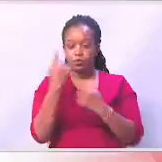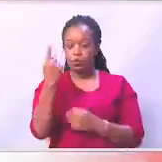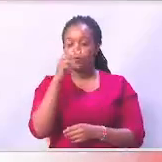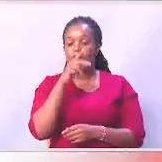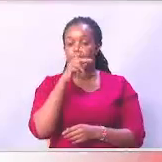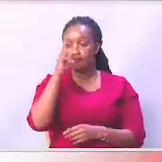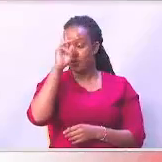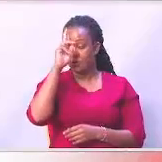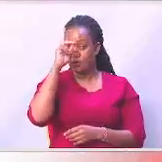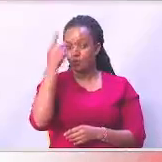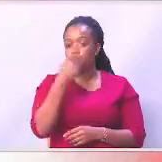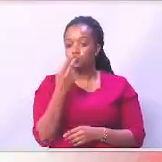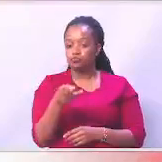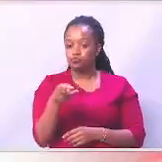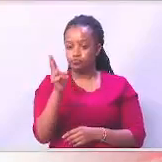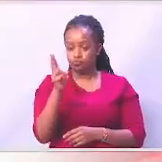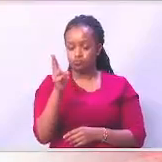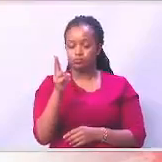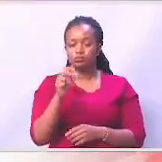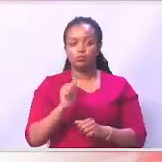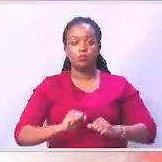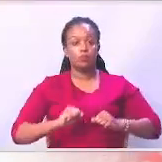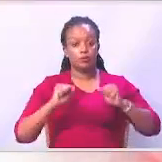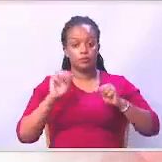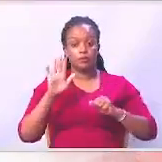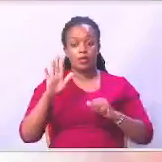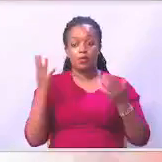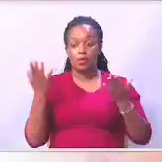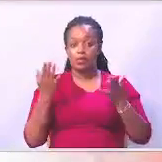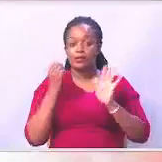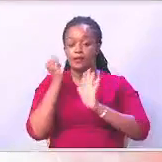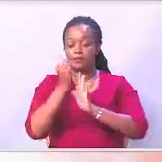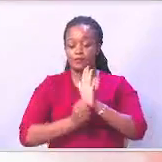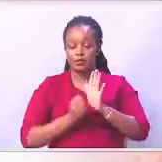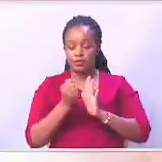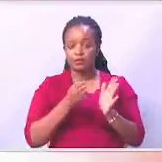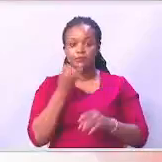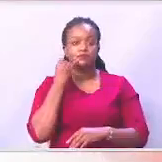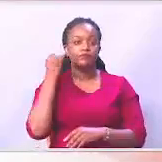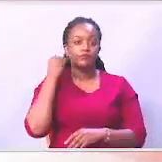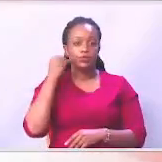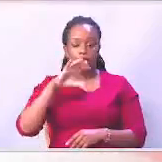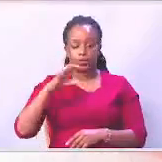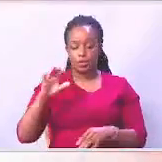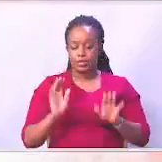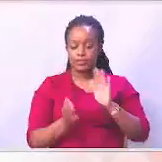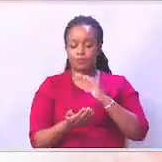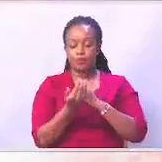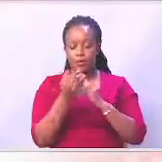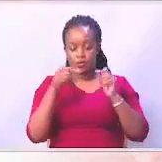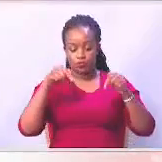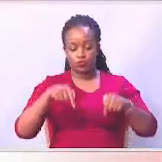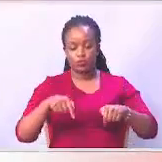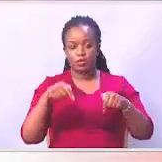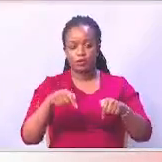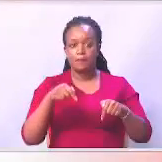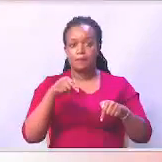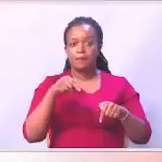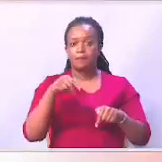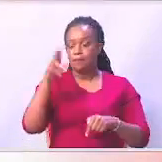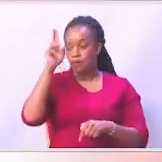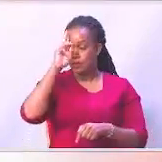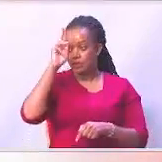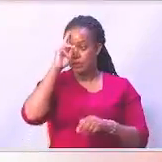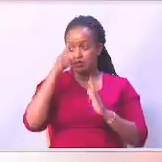Allegedly shot dead his senior in Naivasha, Nakuru County this morning. Well, it is alleged that the officer, Joseph